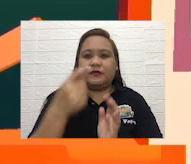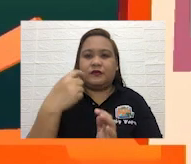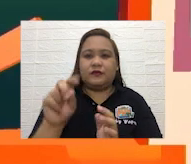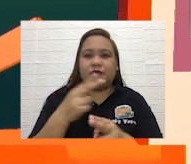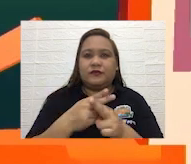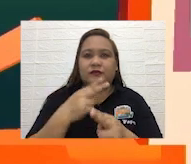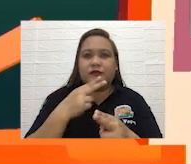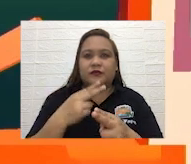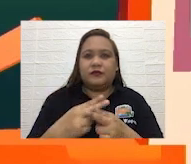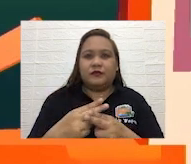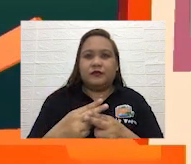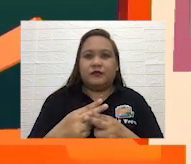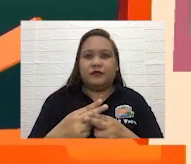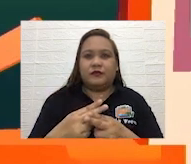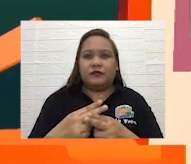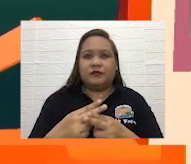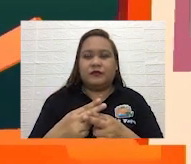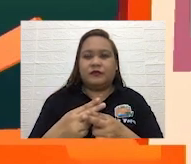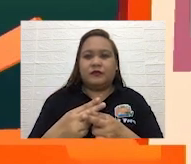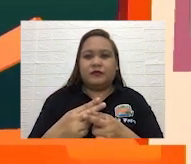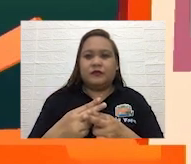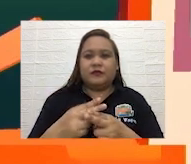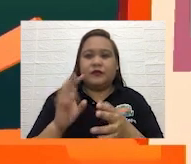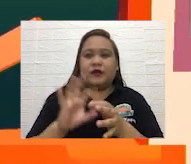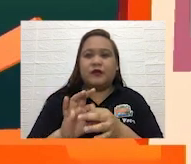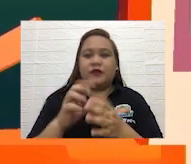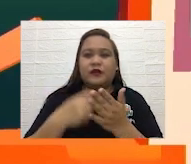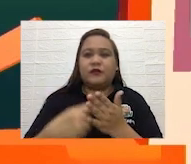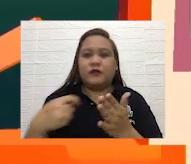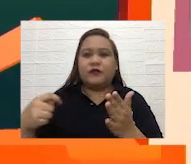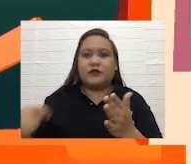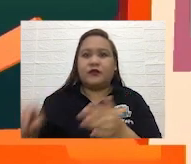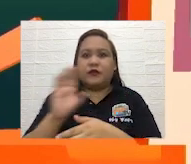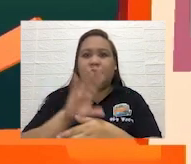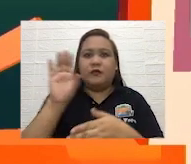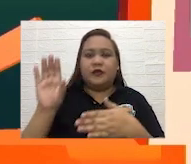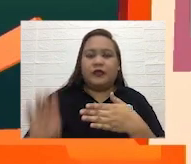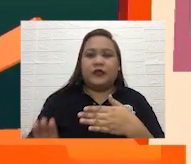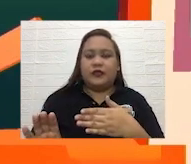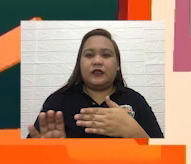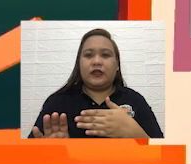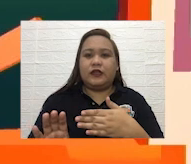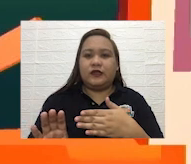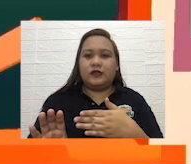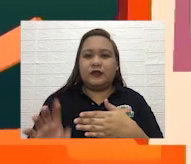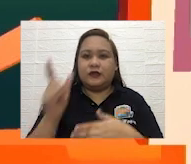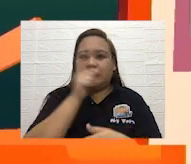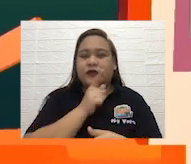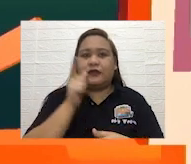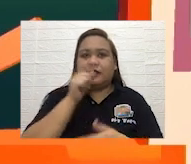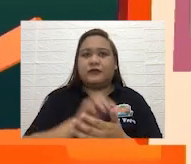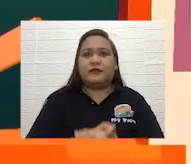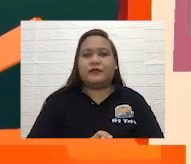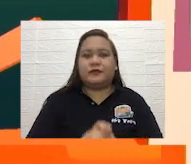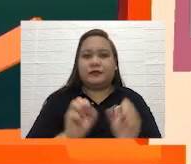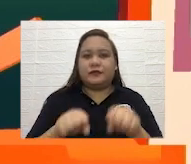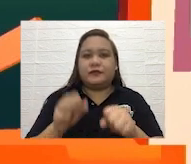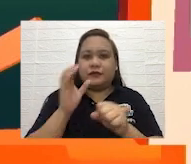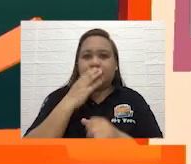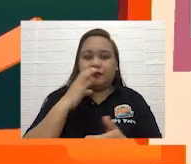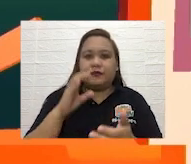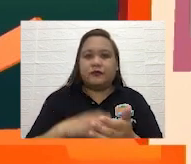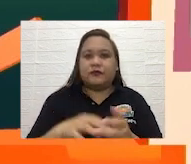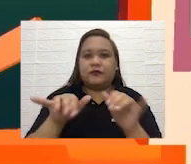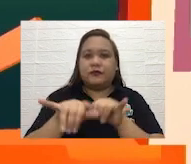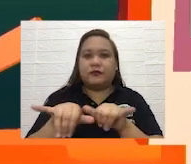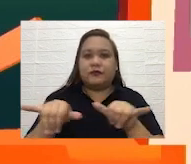and identify their names by filling in the missing letters. If you are watching via YouTube channel, you